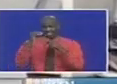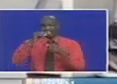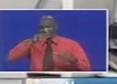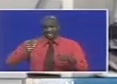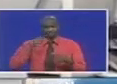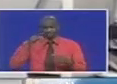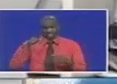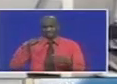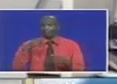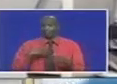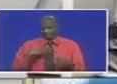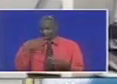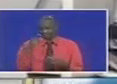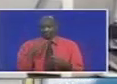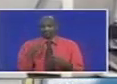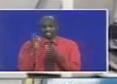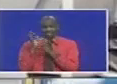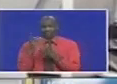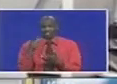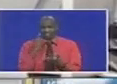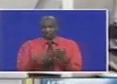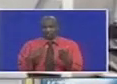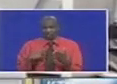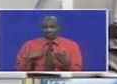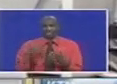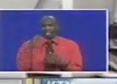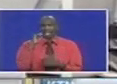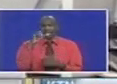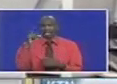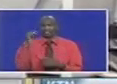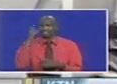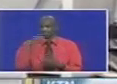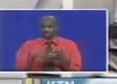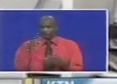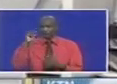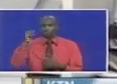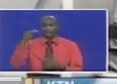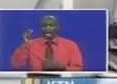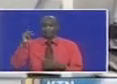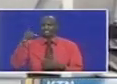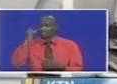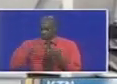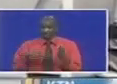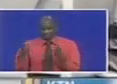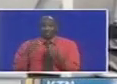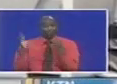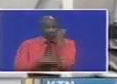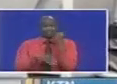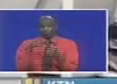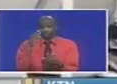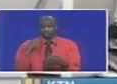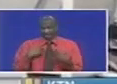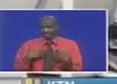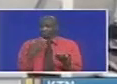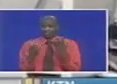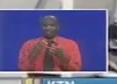360,000 people. And indeed, the Kilifi County Drought Coordinator Aiden Mohammed said the situation may worsen, and already we are looking at about